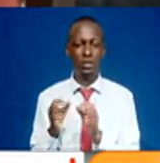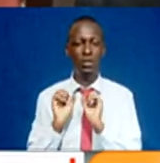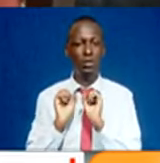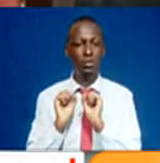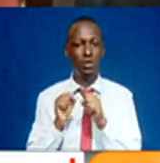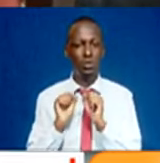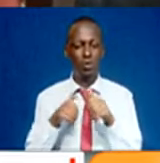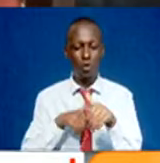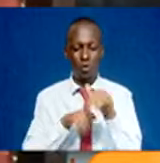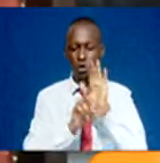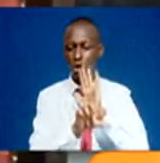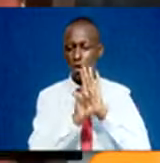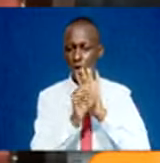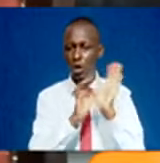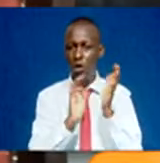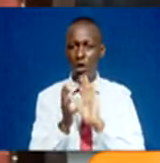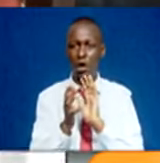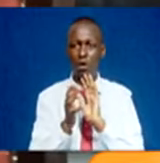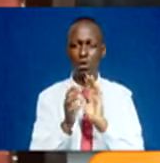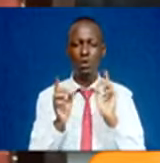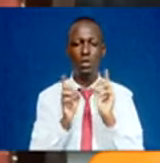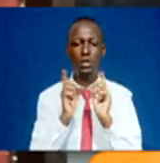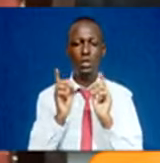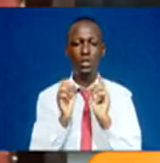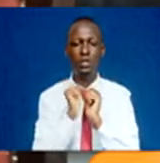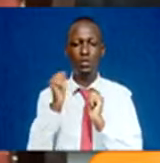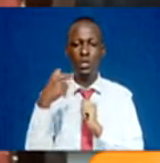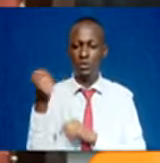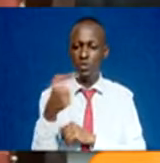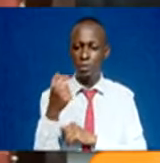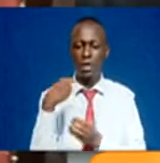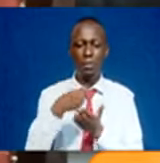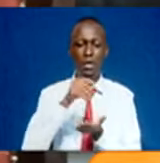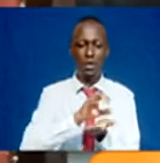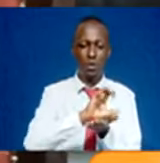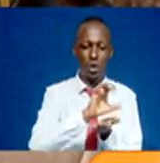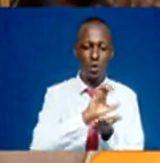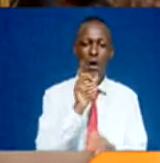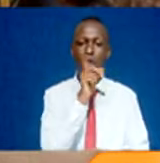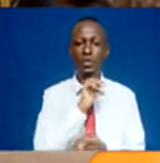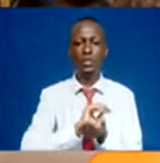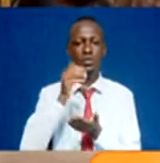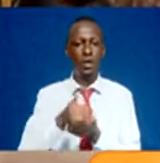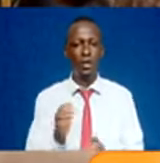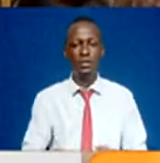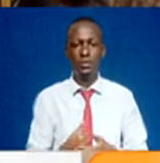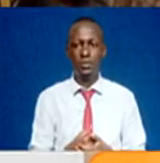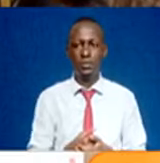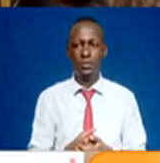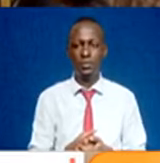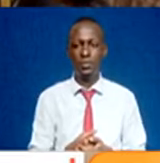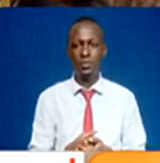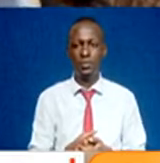as per the law, on 15th of every month, have the disbursement of the funds. We have many thousands